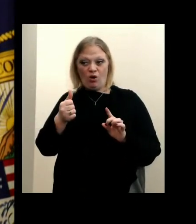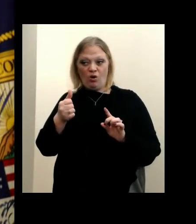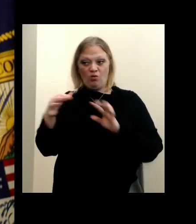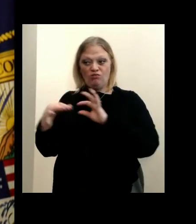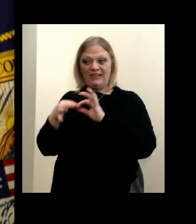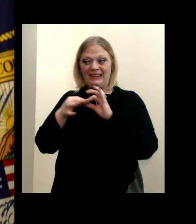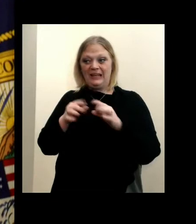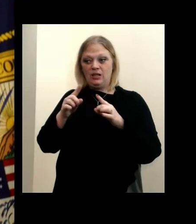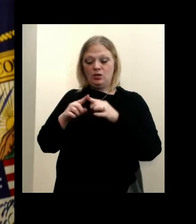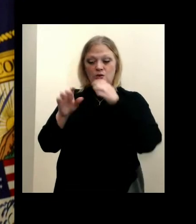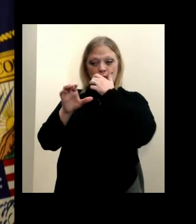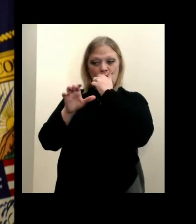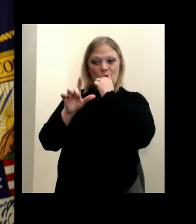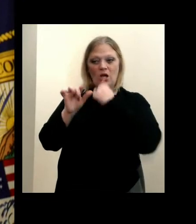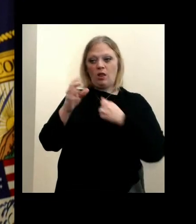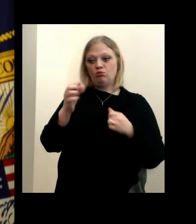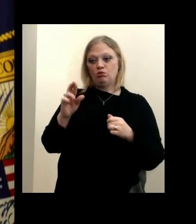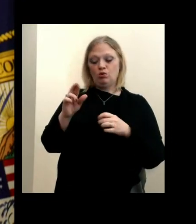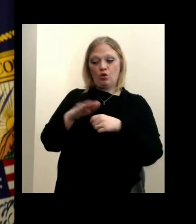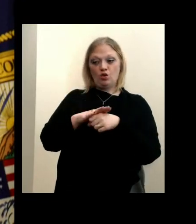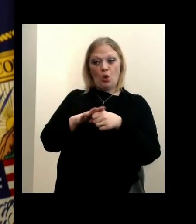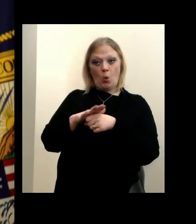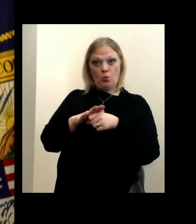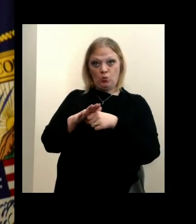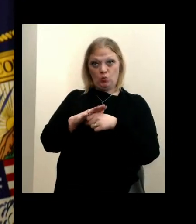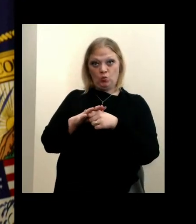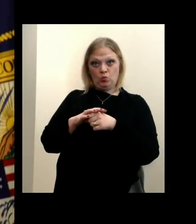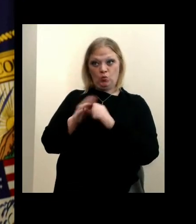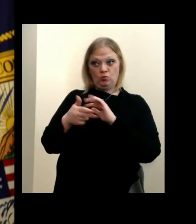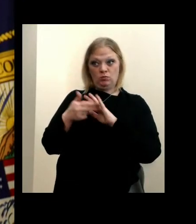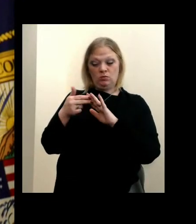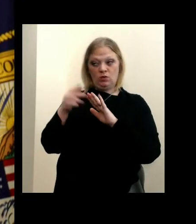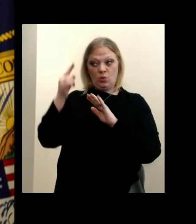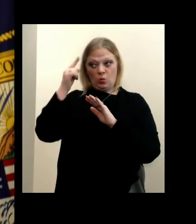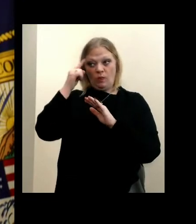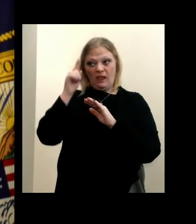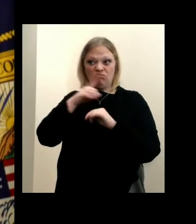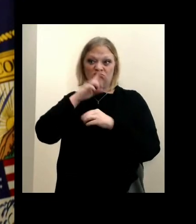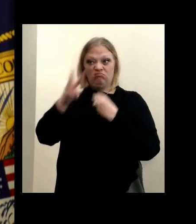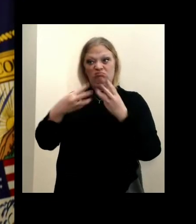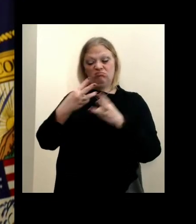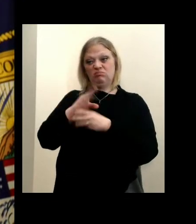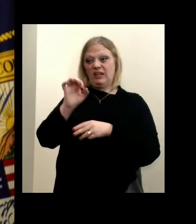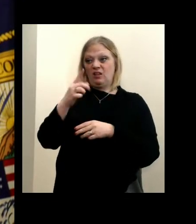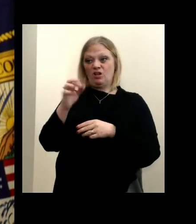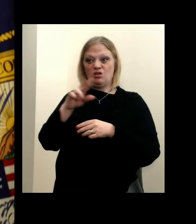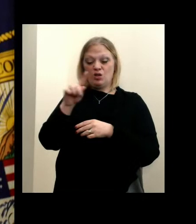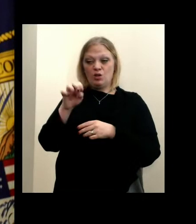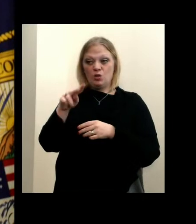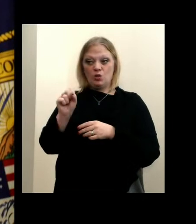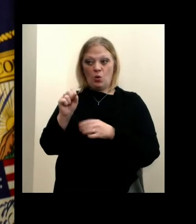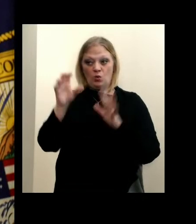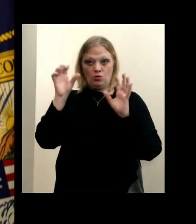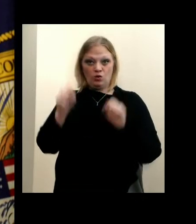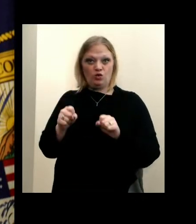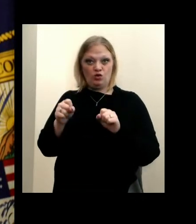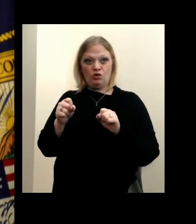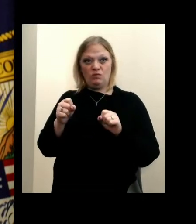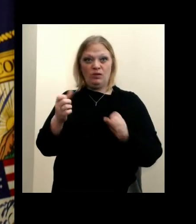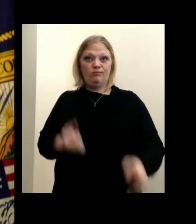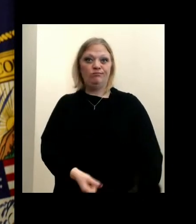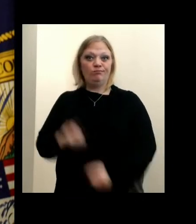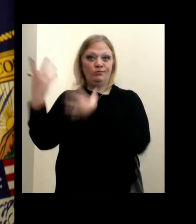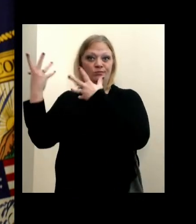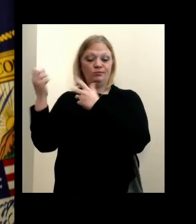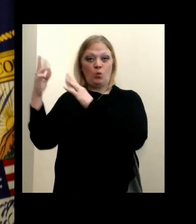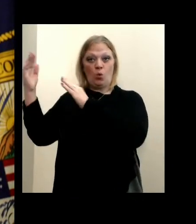to cluster zone designation, do you think it's realistic at this point that cluster zones could now be eliminated or downgraded in